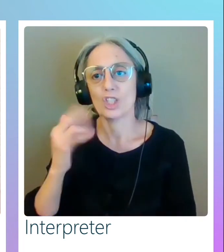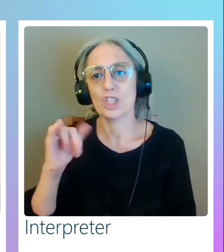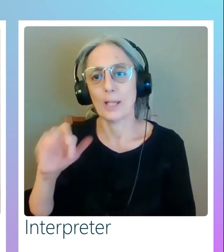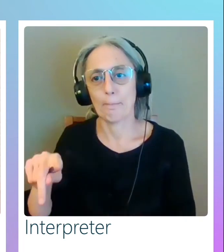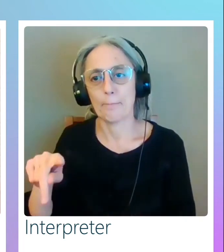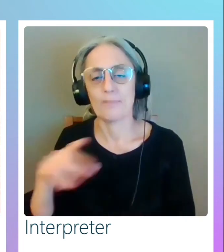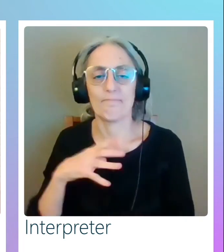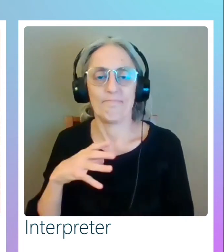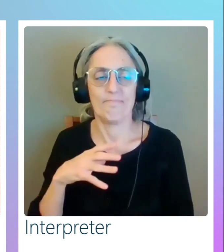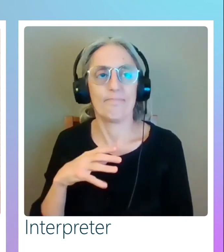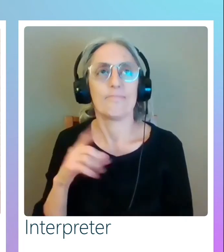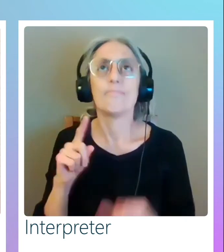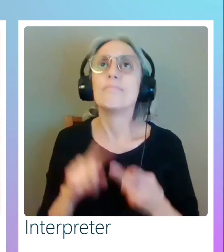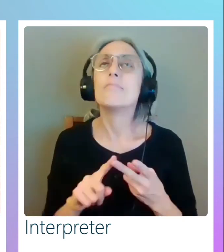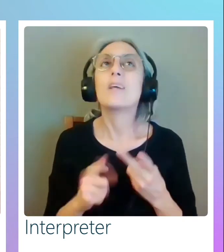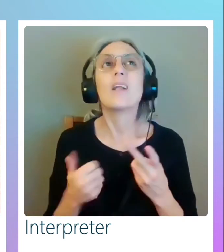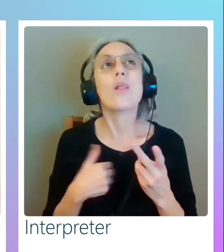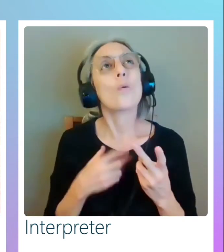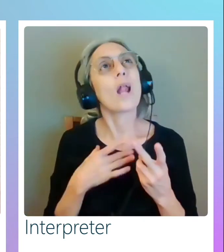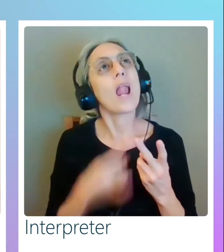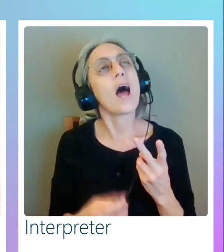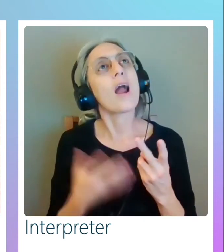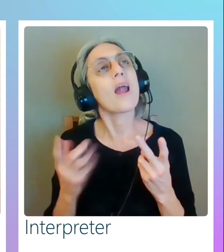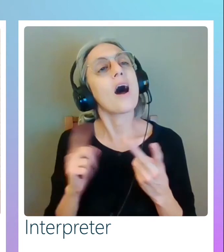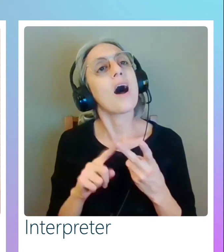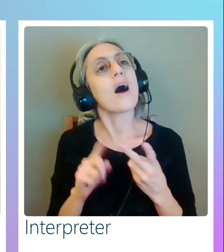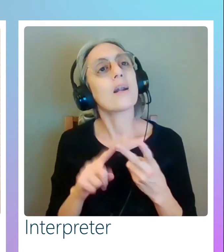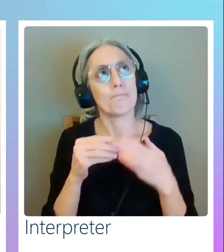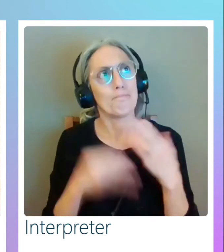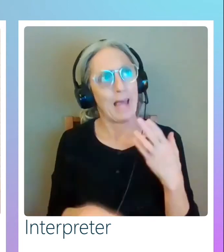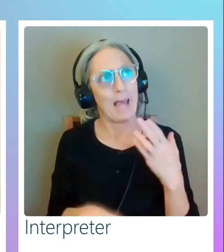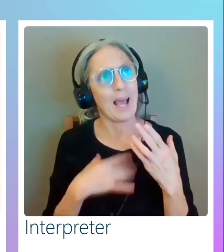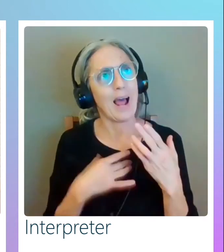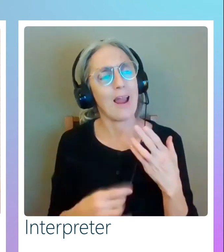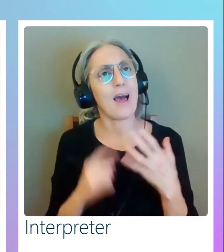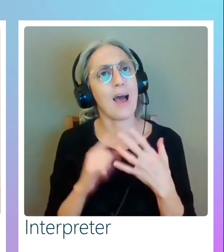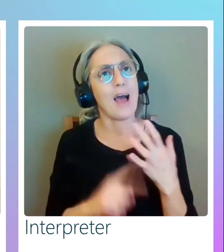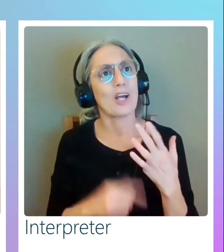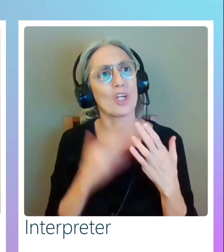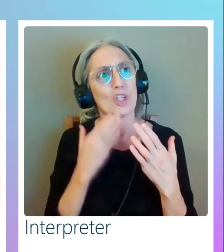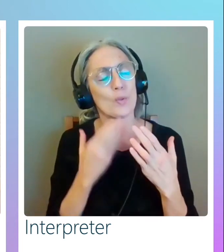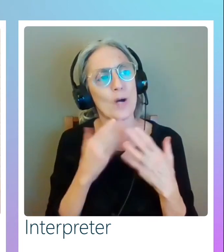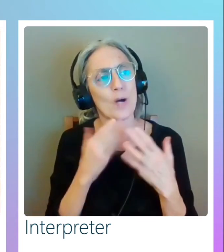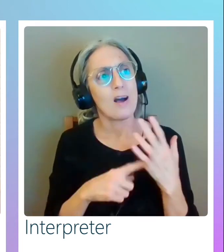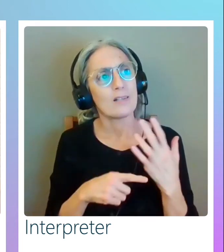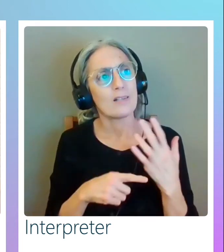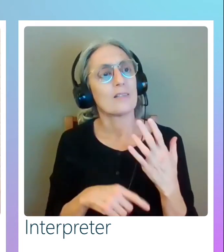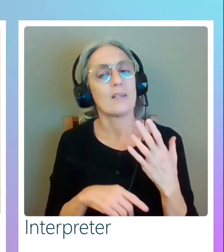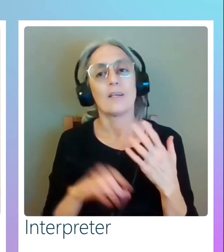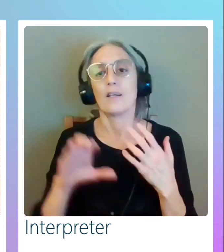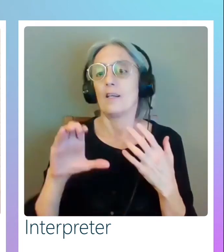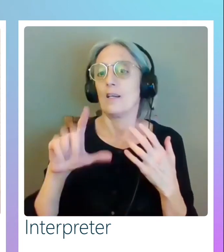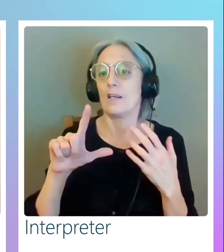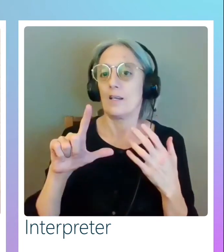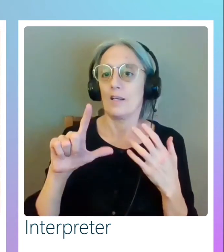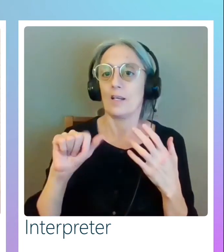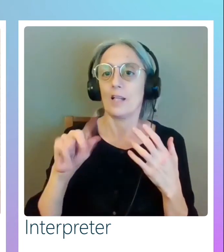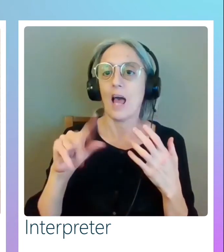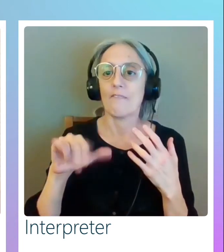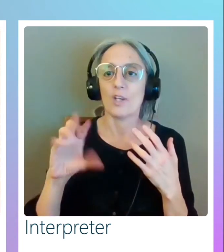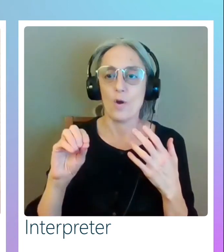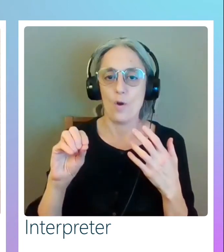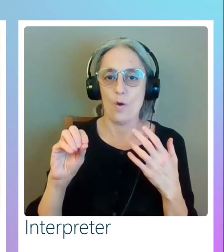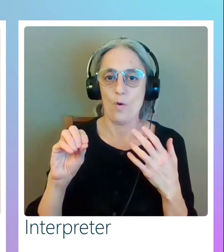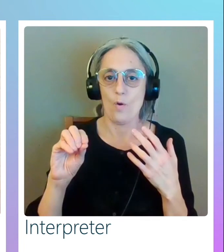What's another one that I really, really like? There's actually like quite a few really good ones that are out there. Klaviyo, everyone's talking about Klaviyo. A lot of people